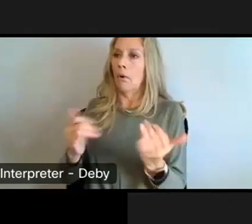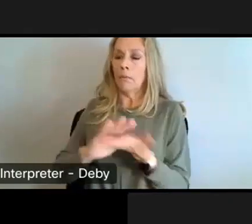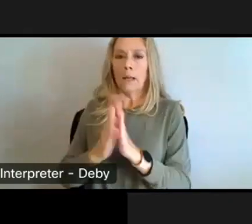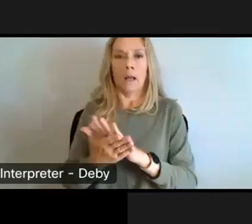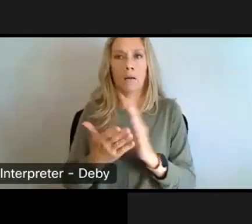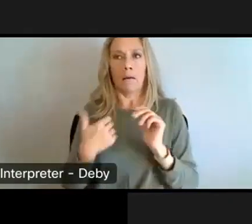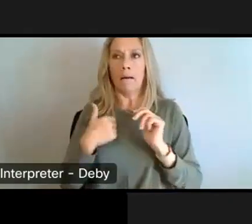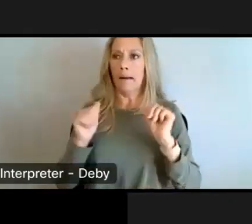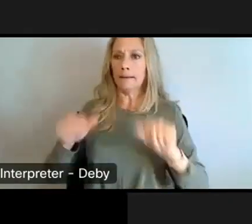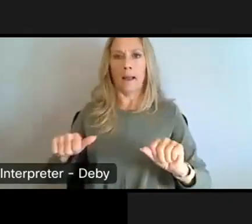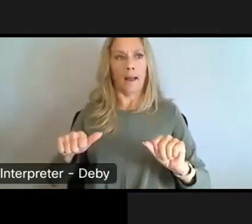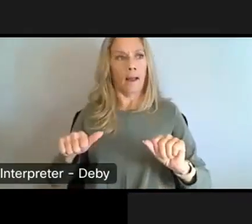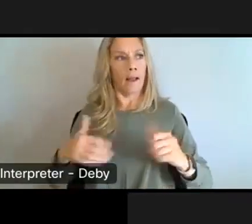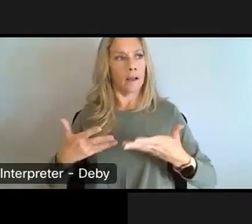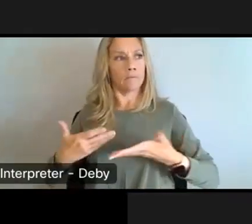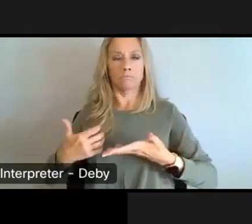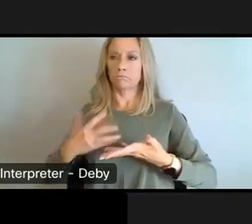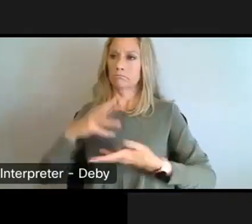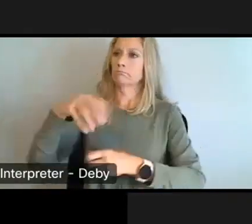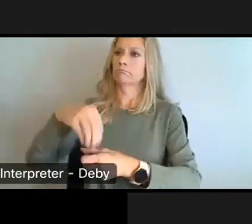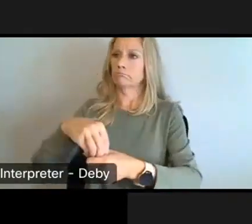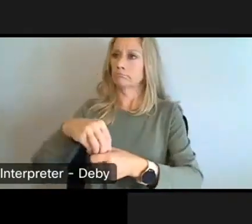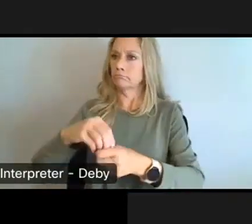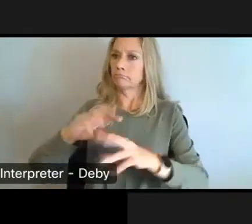um, to society in a really powerful way?